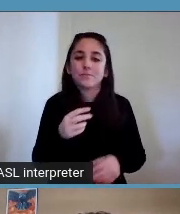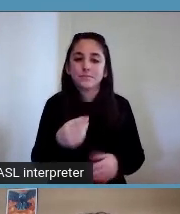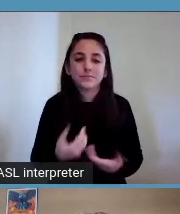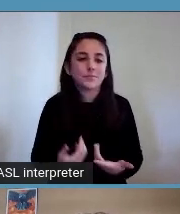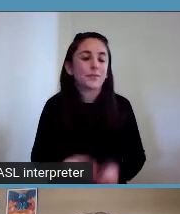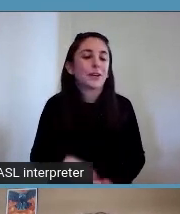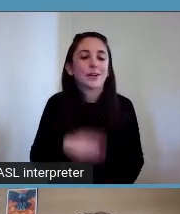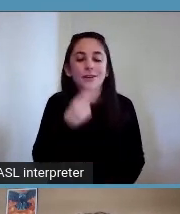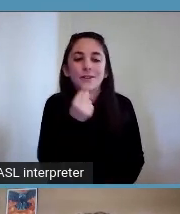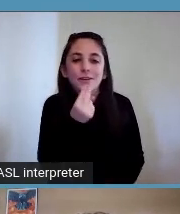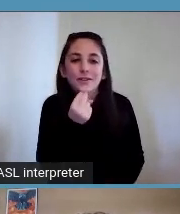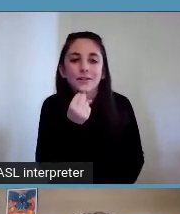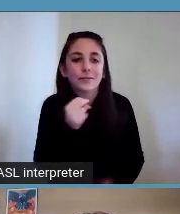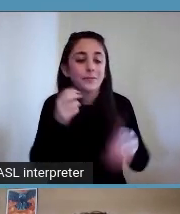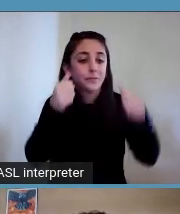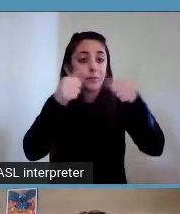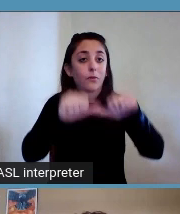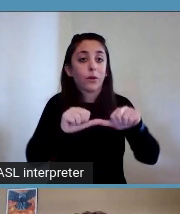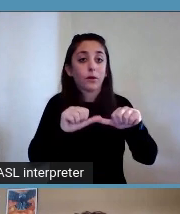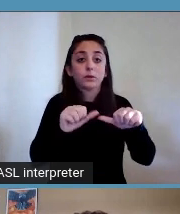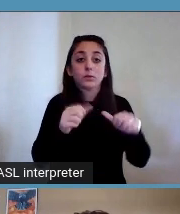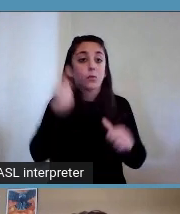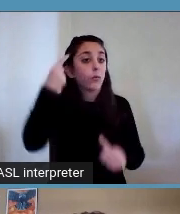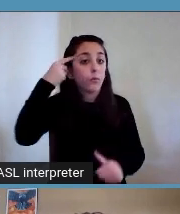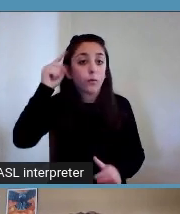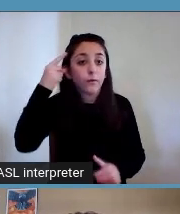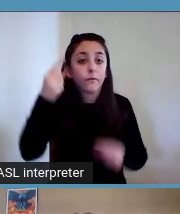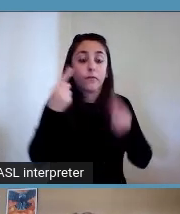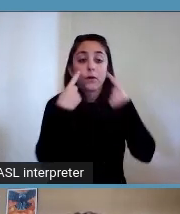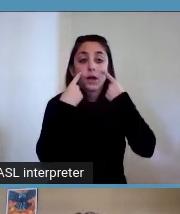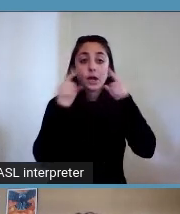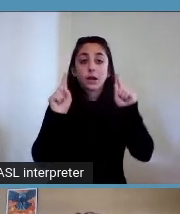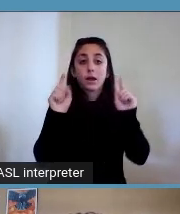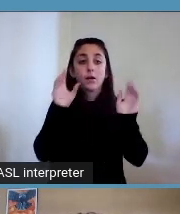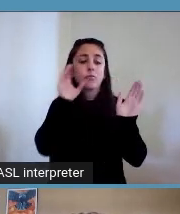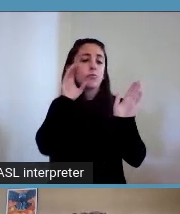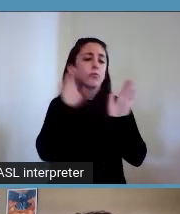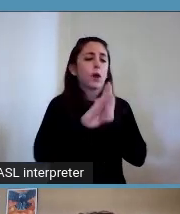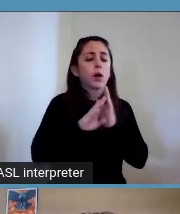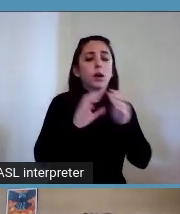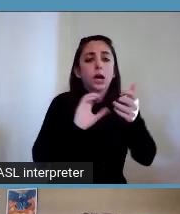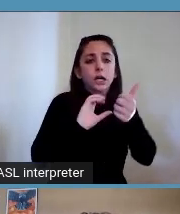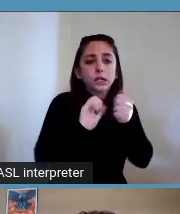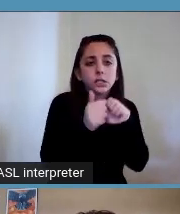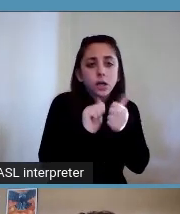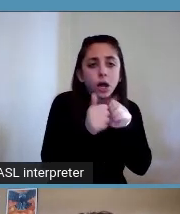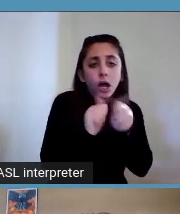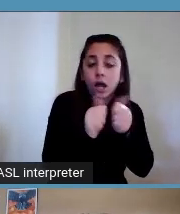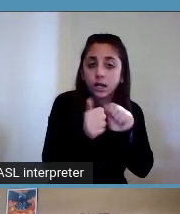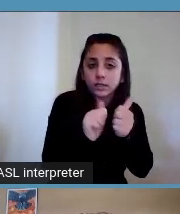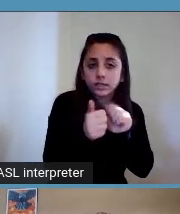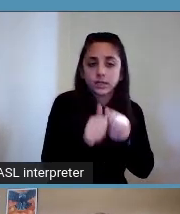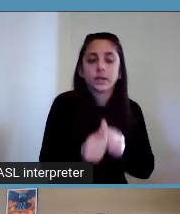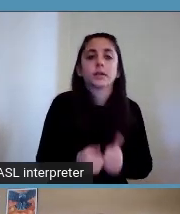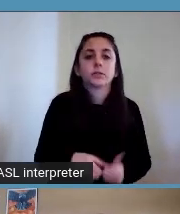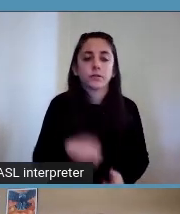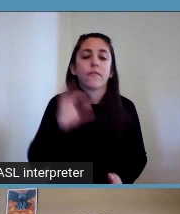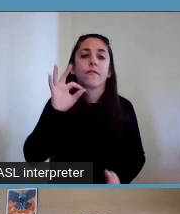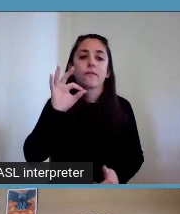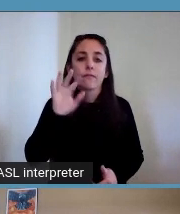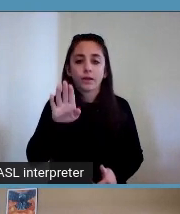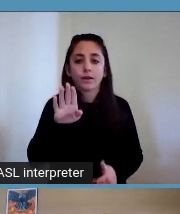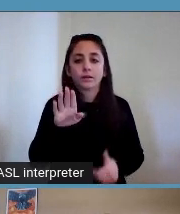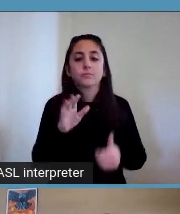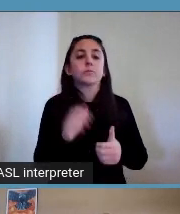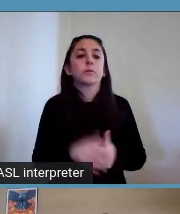announce our photo contest where the People's Choice Awards were being run on Facebook. And so,